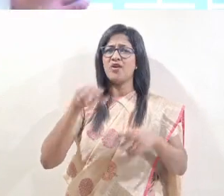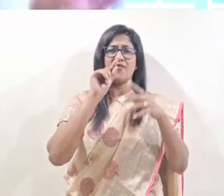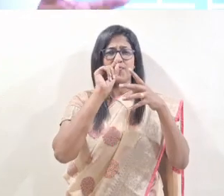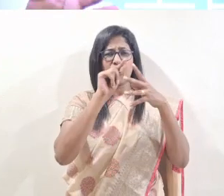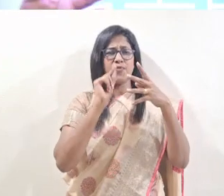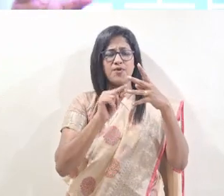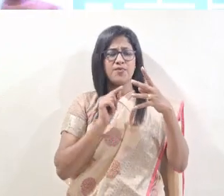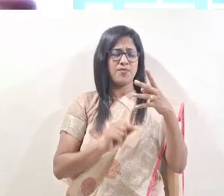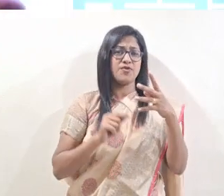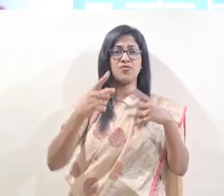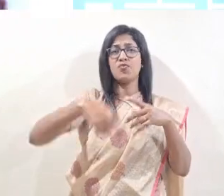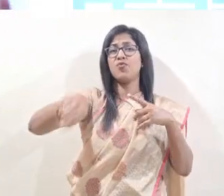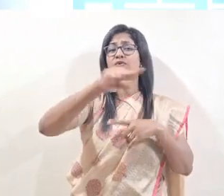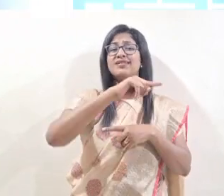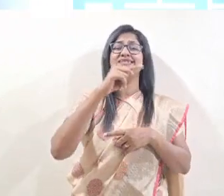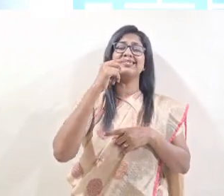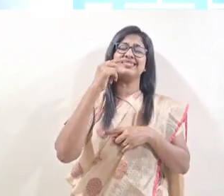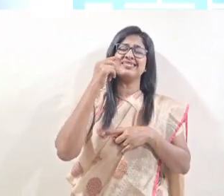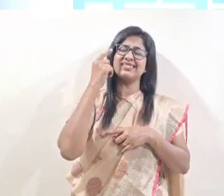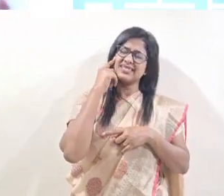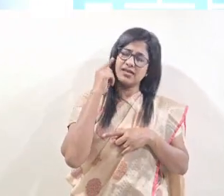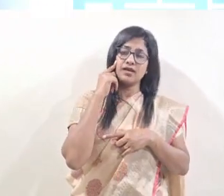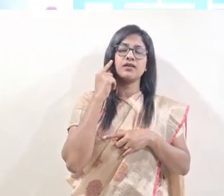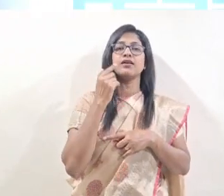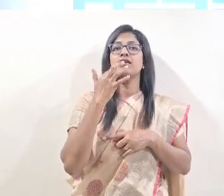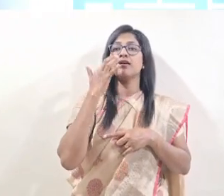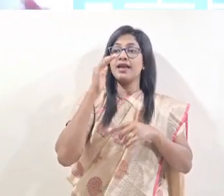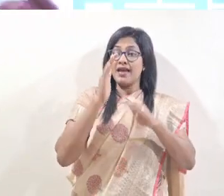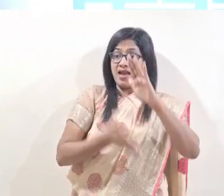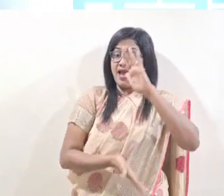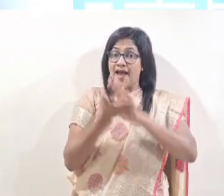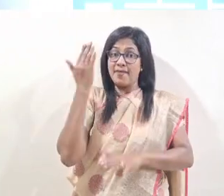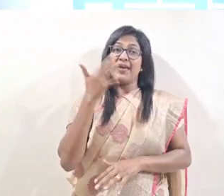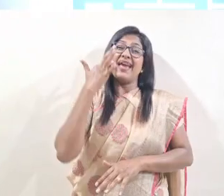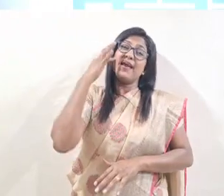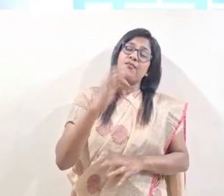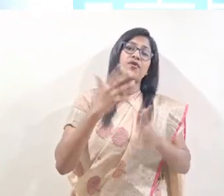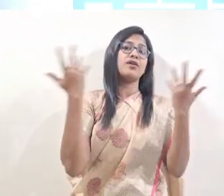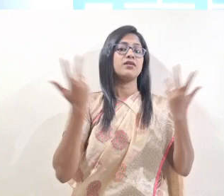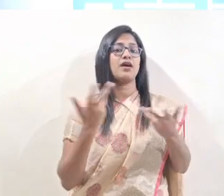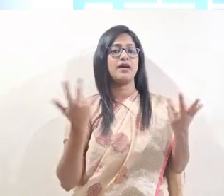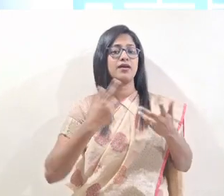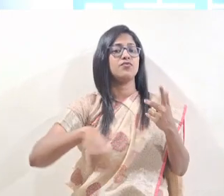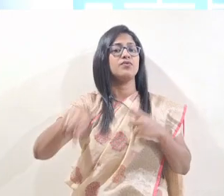Among so many factors, which one do you think is most critical for people to escape?